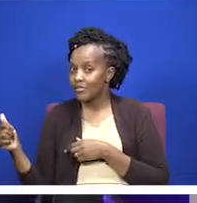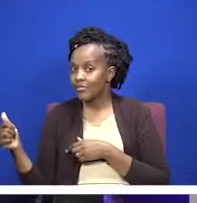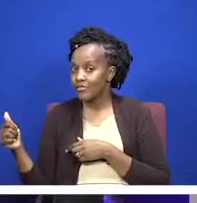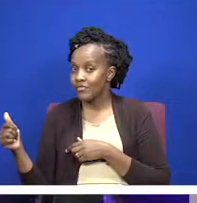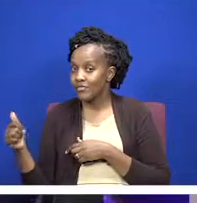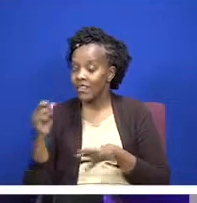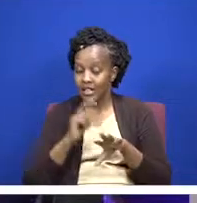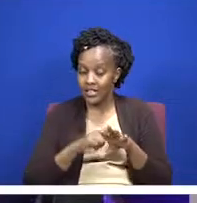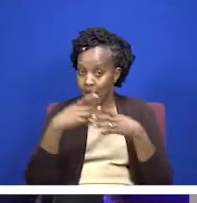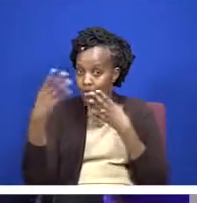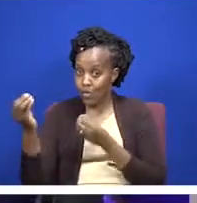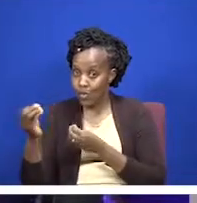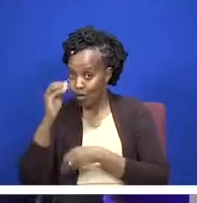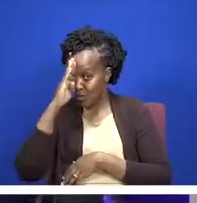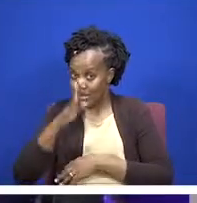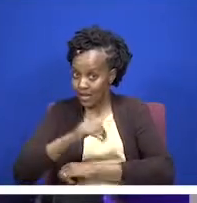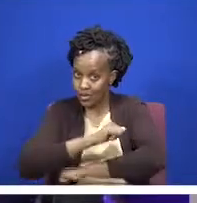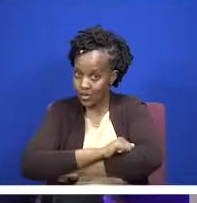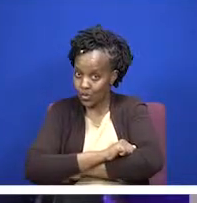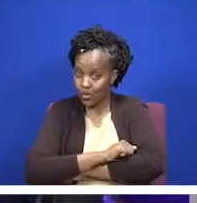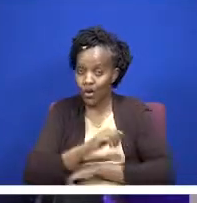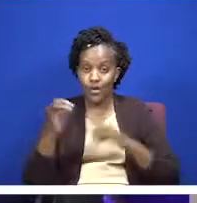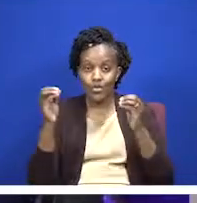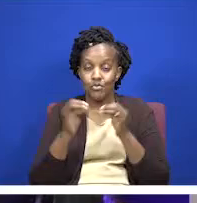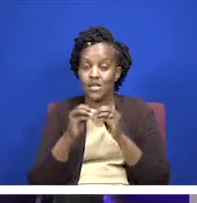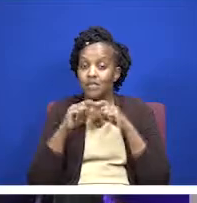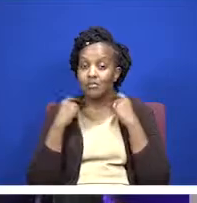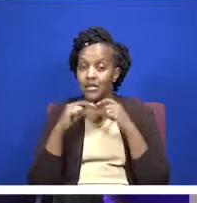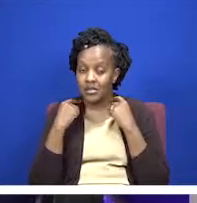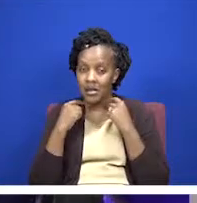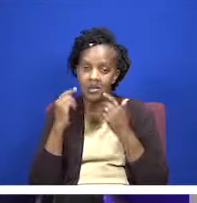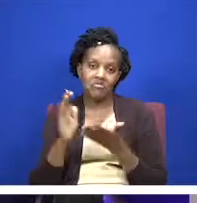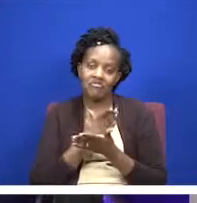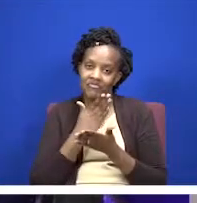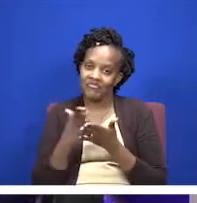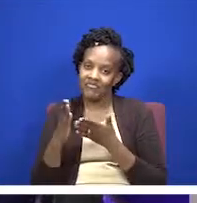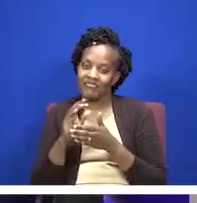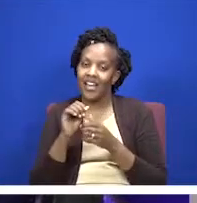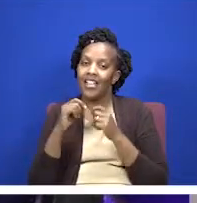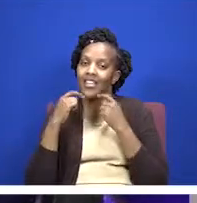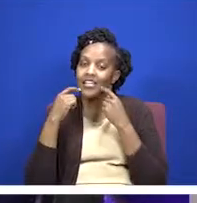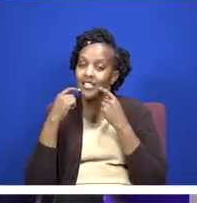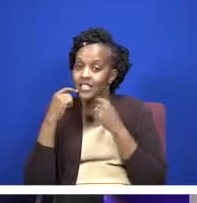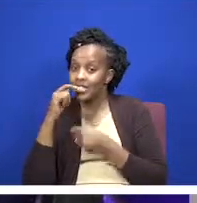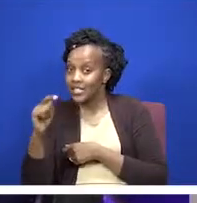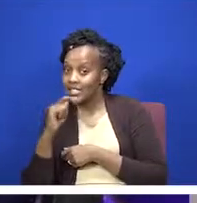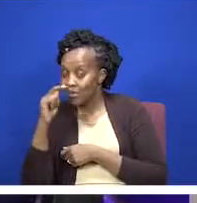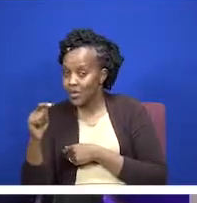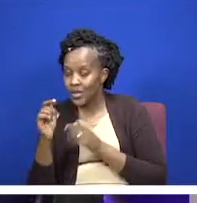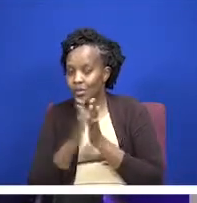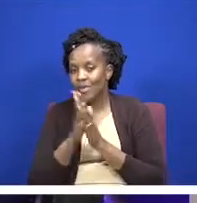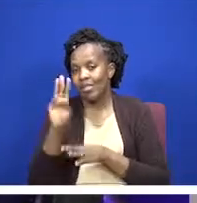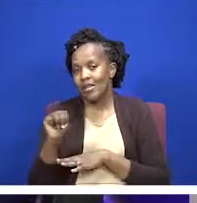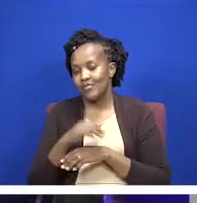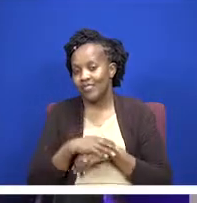go to Sunday school, when you meet your pastor or your Sunday school teacher, please share this testimony with them. The angels in heaven